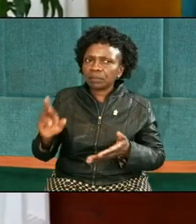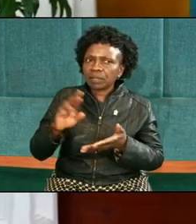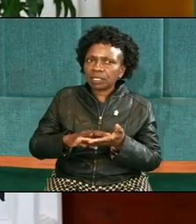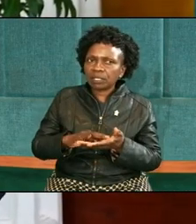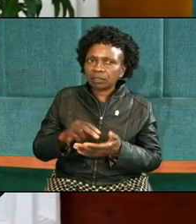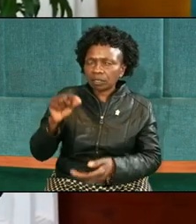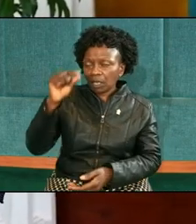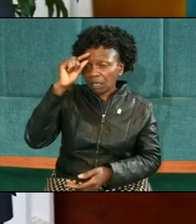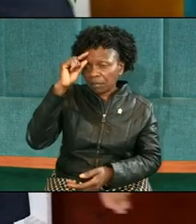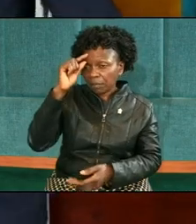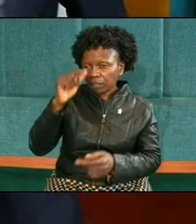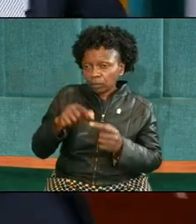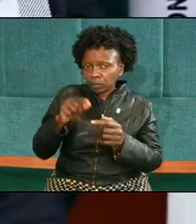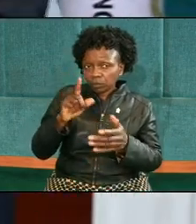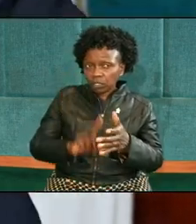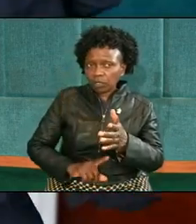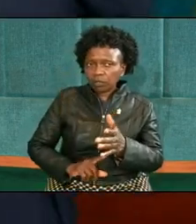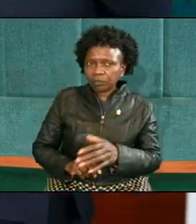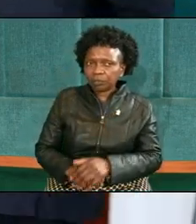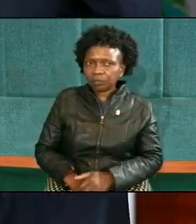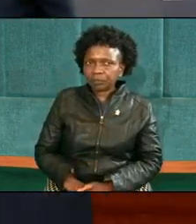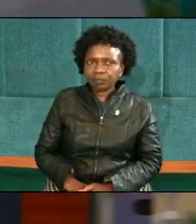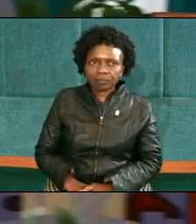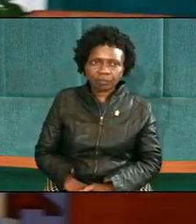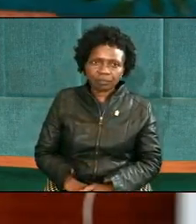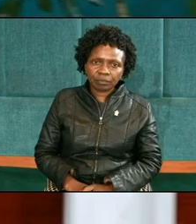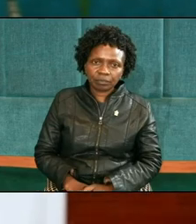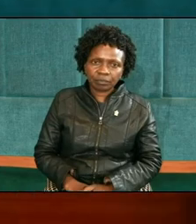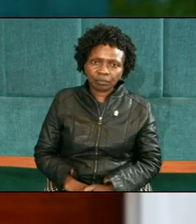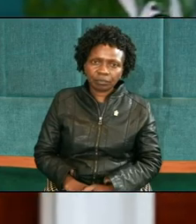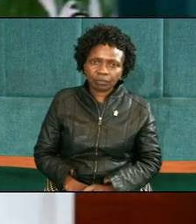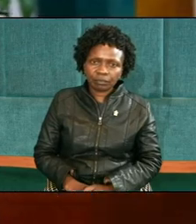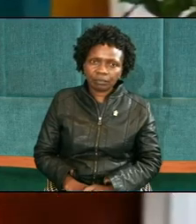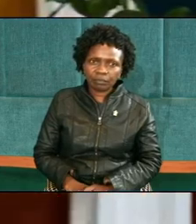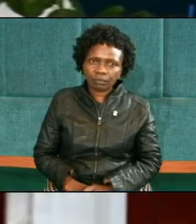government all the way down. Can the church say amen?